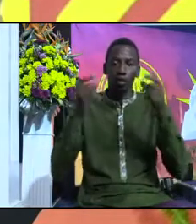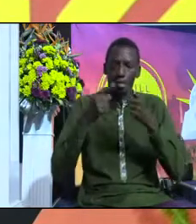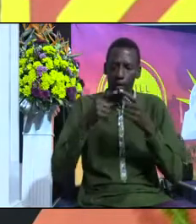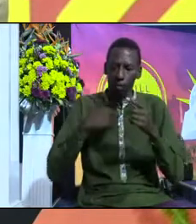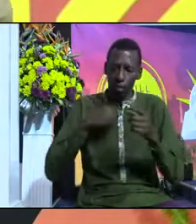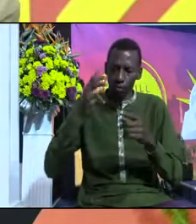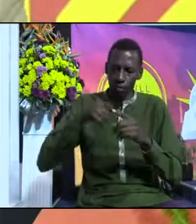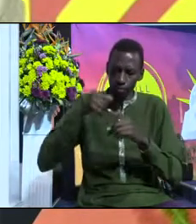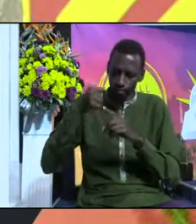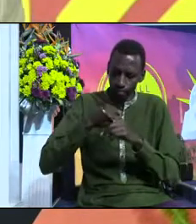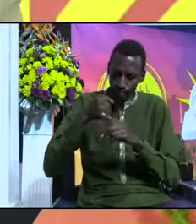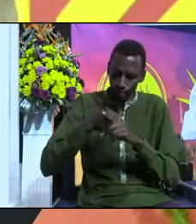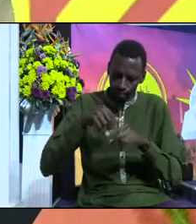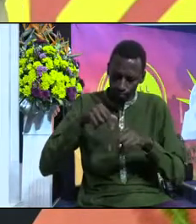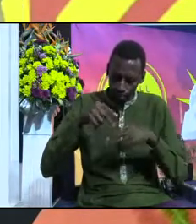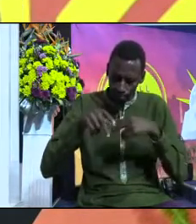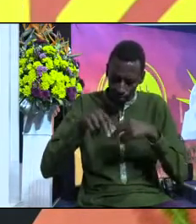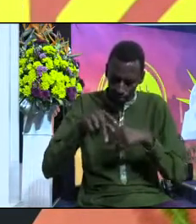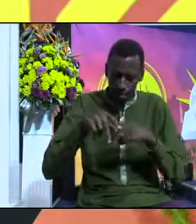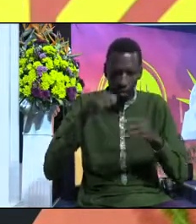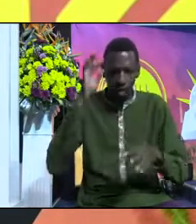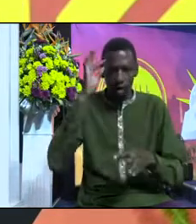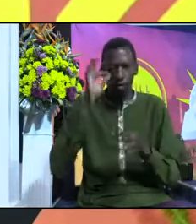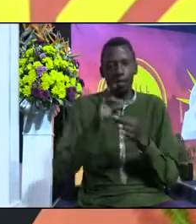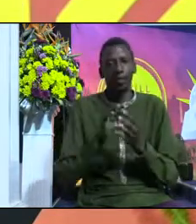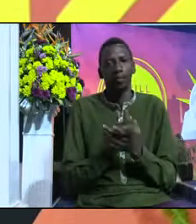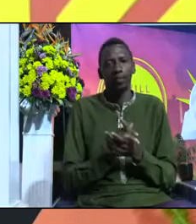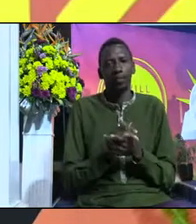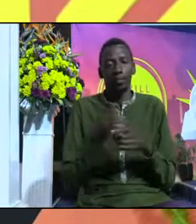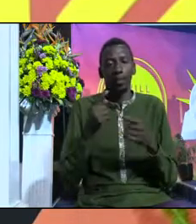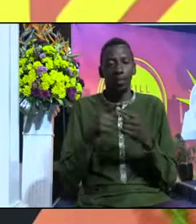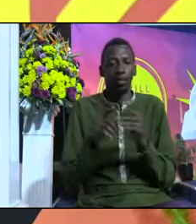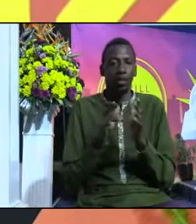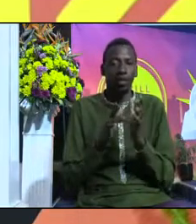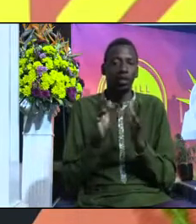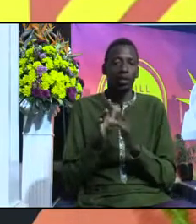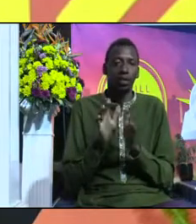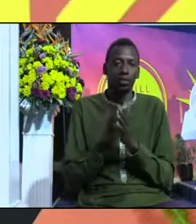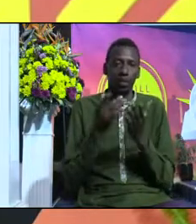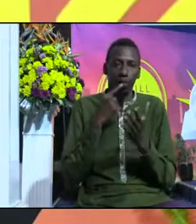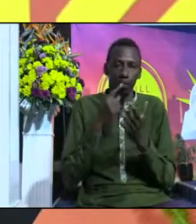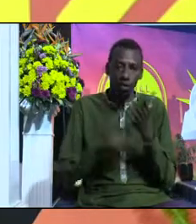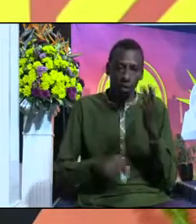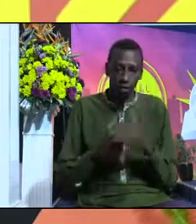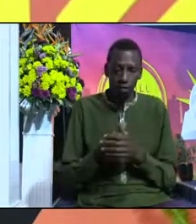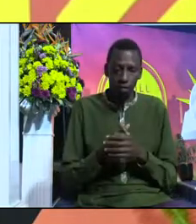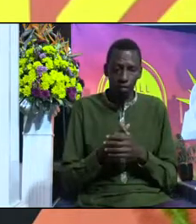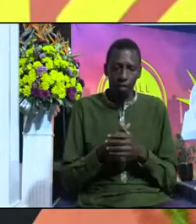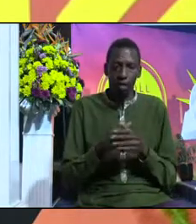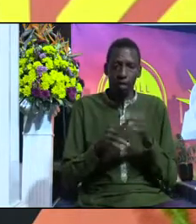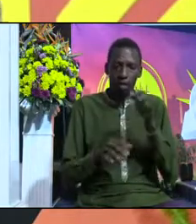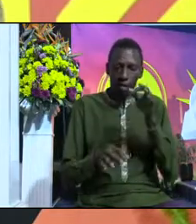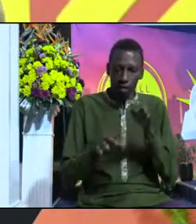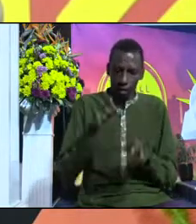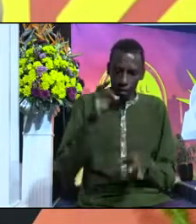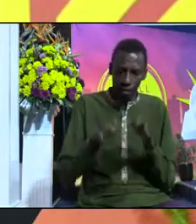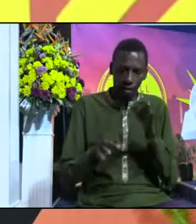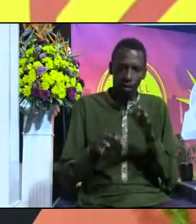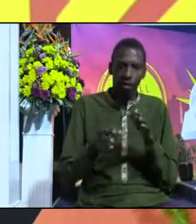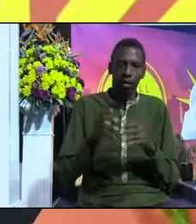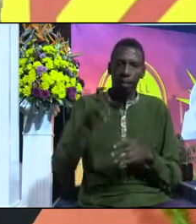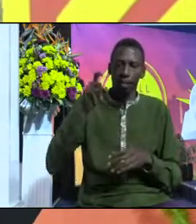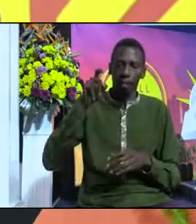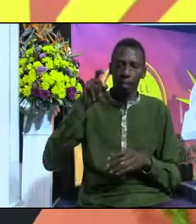on walking by faith. But the Bible says, the just shall live